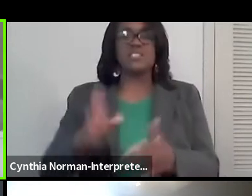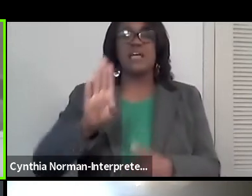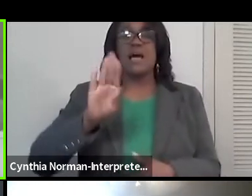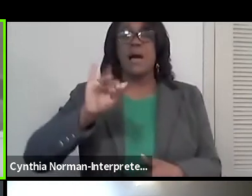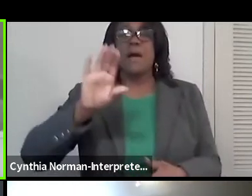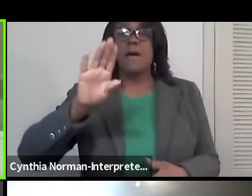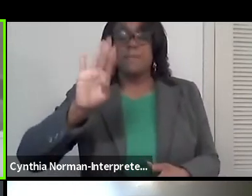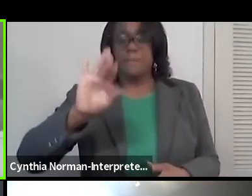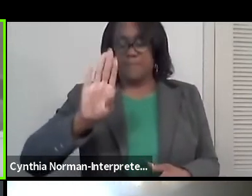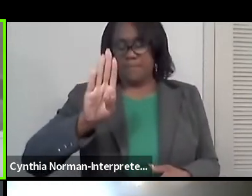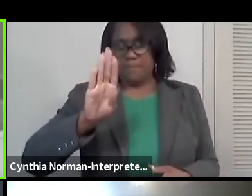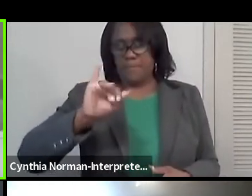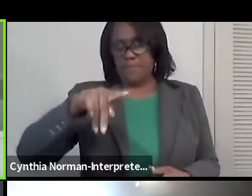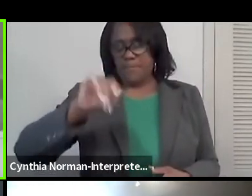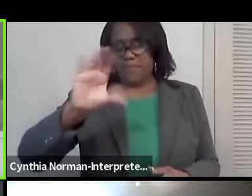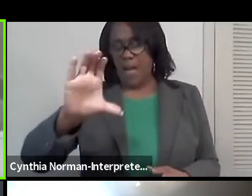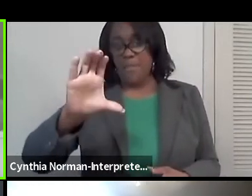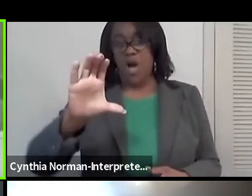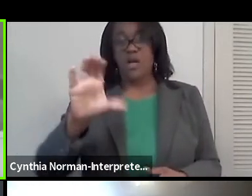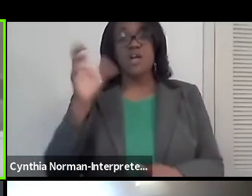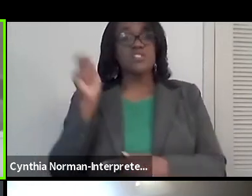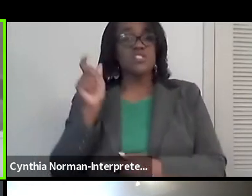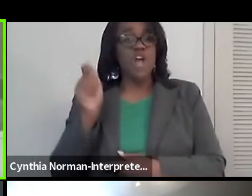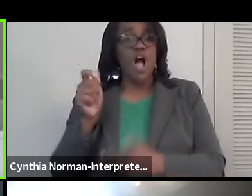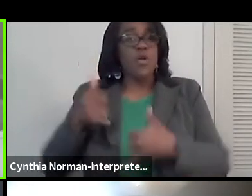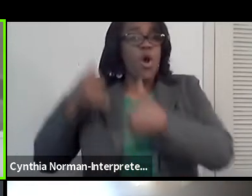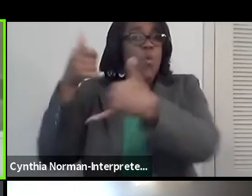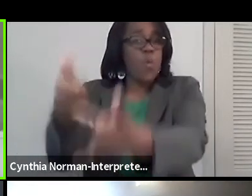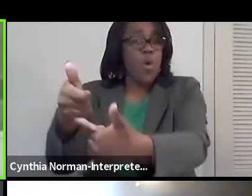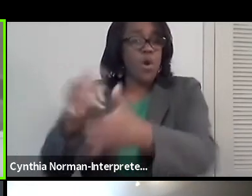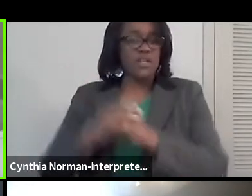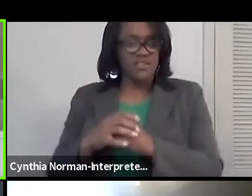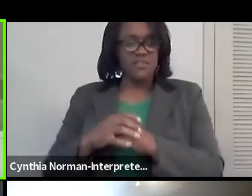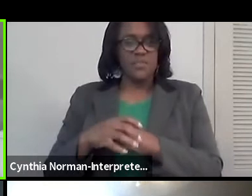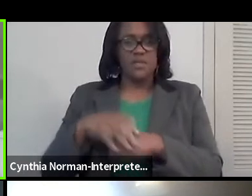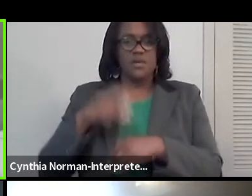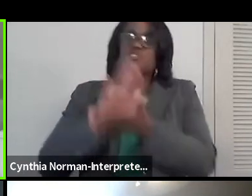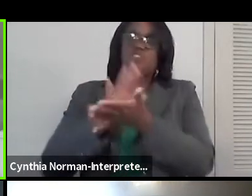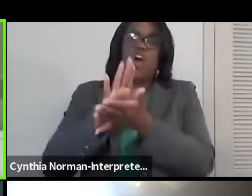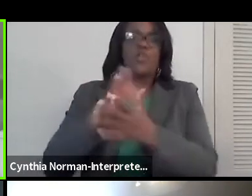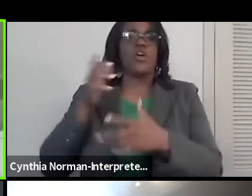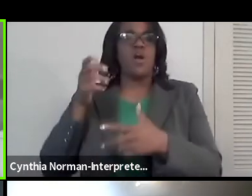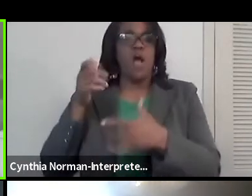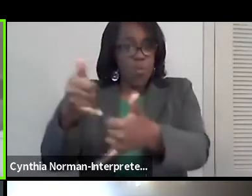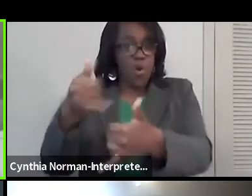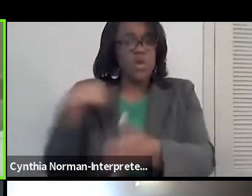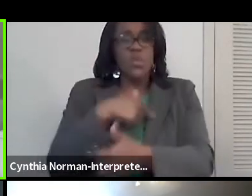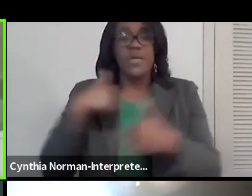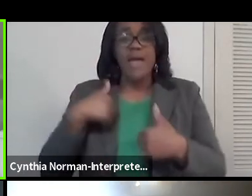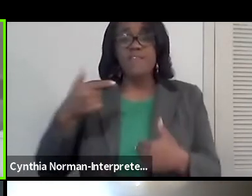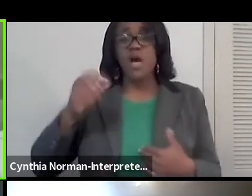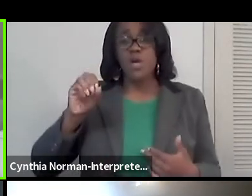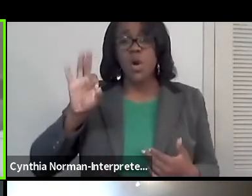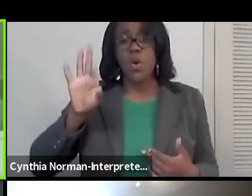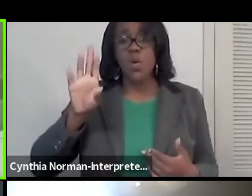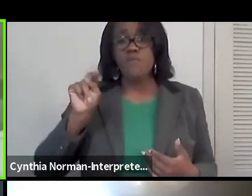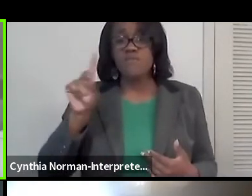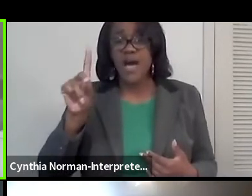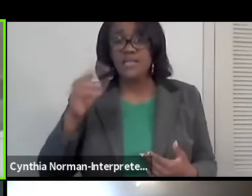American Society of Mammalogists, who's one of our partners. And we're in discussions with them, and we have a GoFundMe out there to try and establish